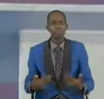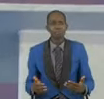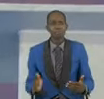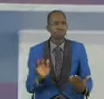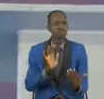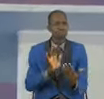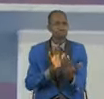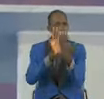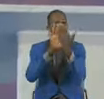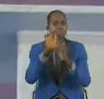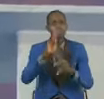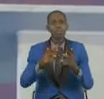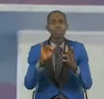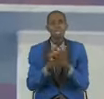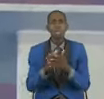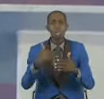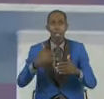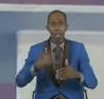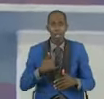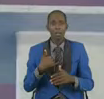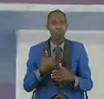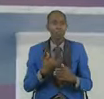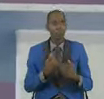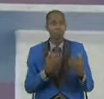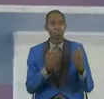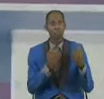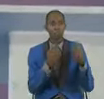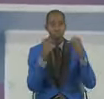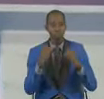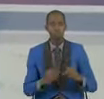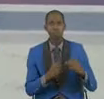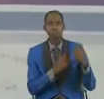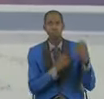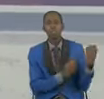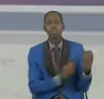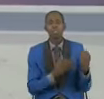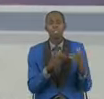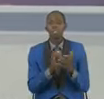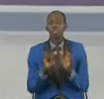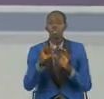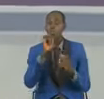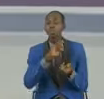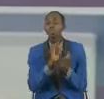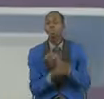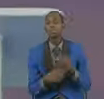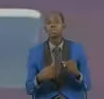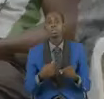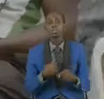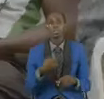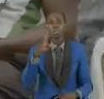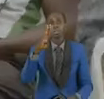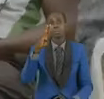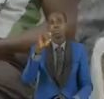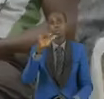backbone in their incorrigibility. That didn't change me. But yes, that will not change me.